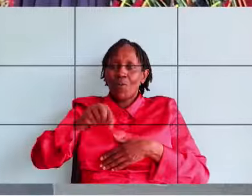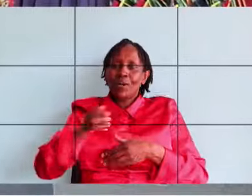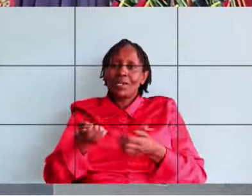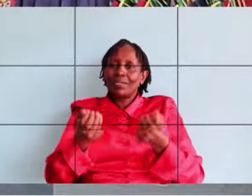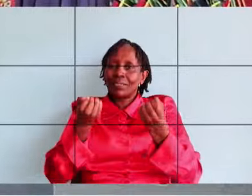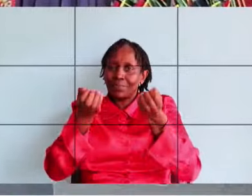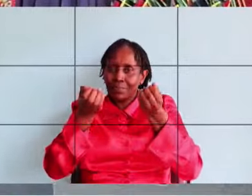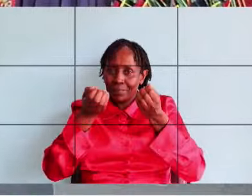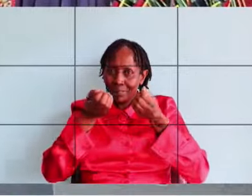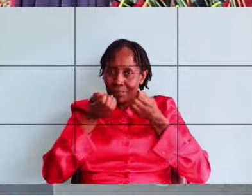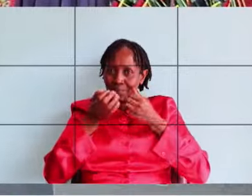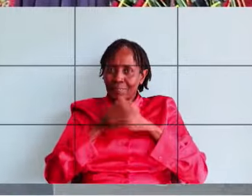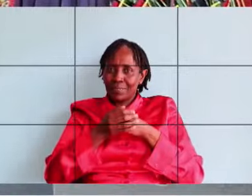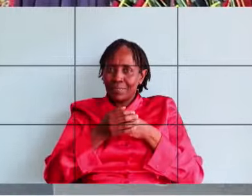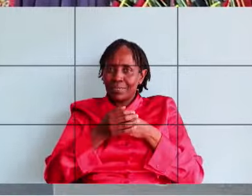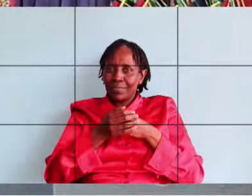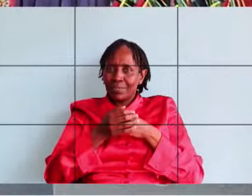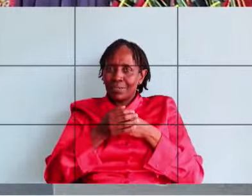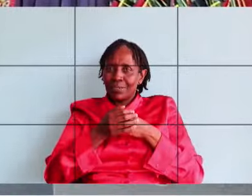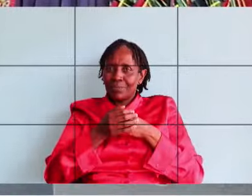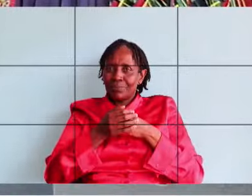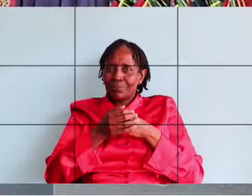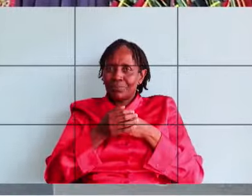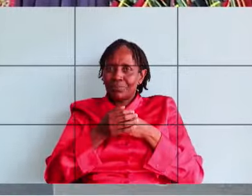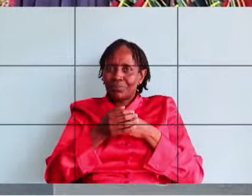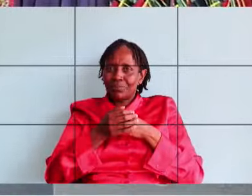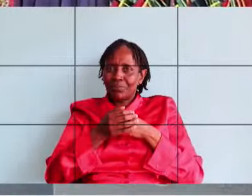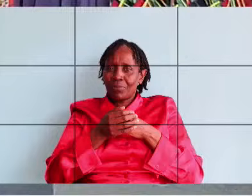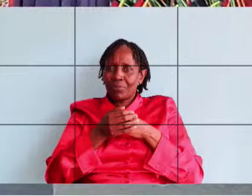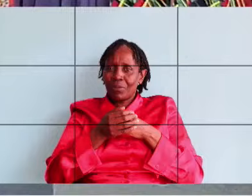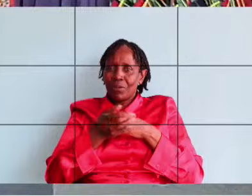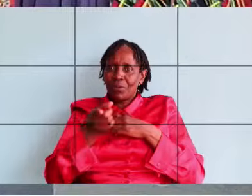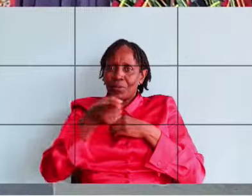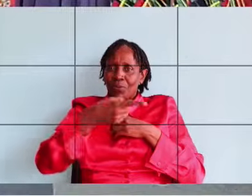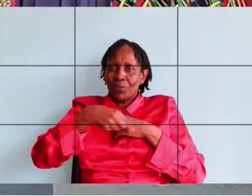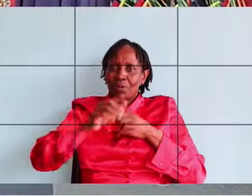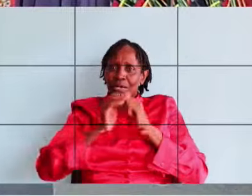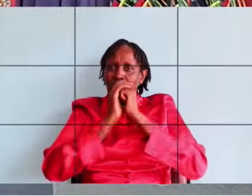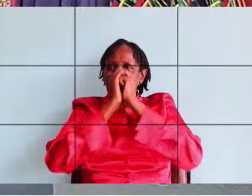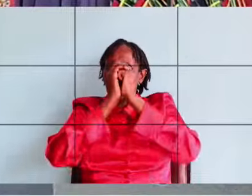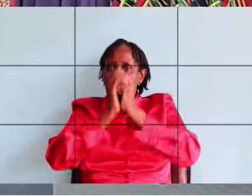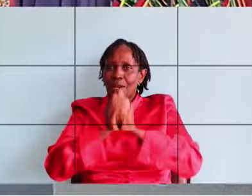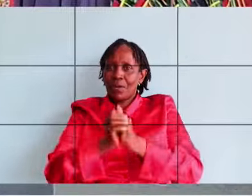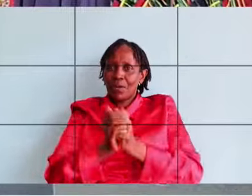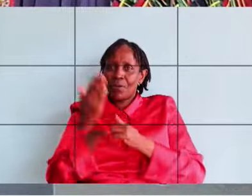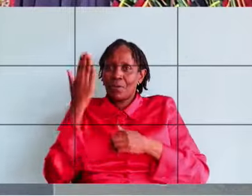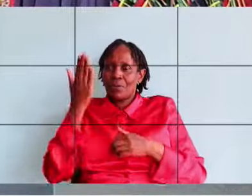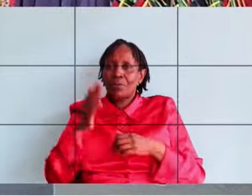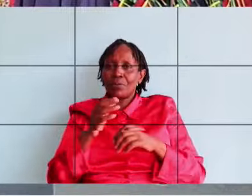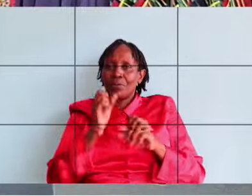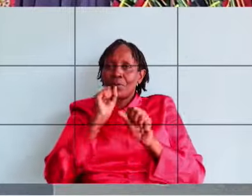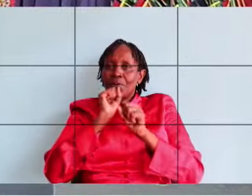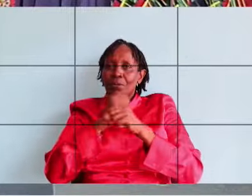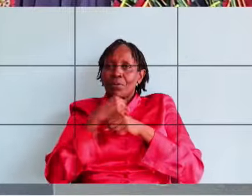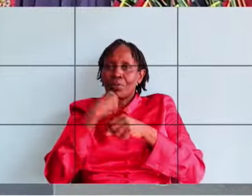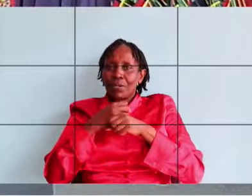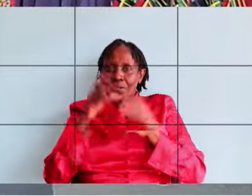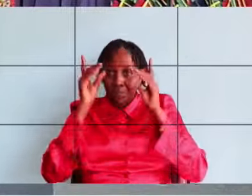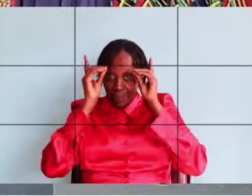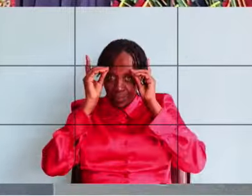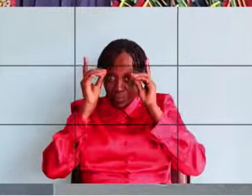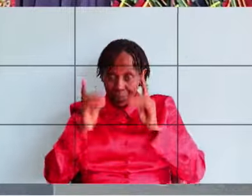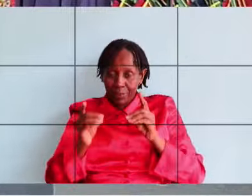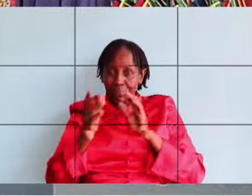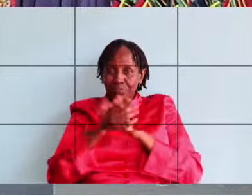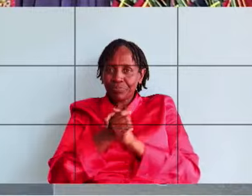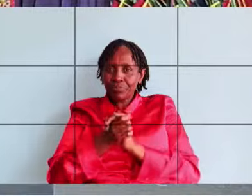And apart from you, we are lost and we have no hope. So I pray that they will make that decision for their very lives. So